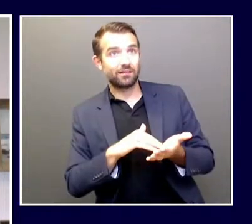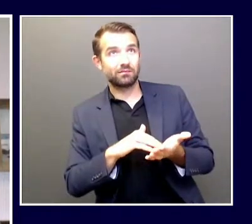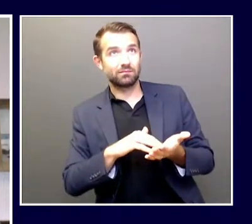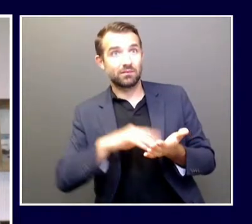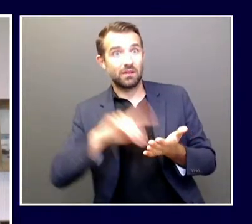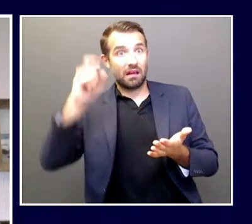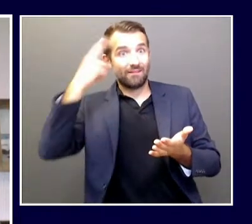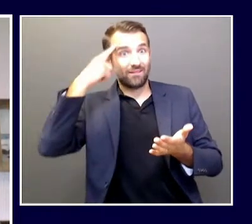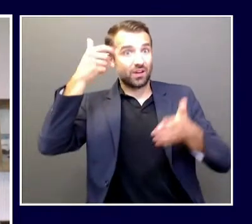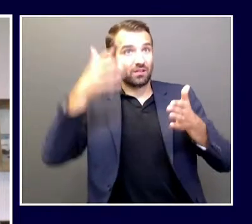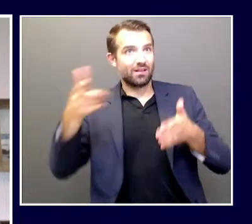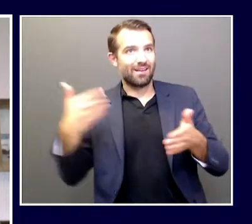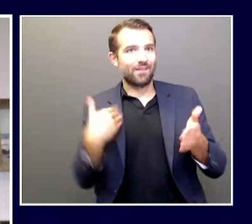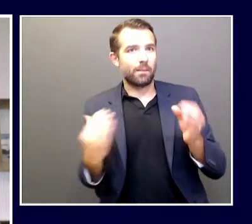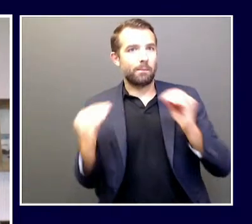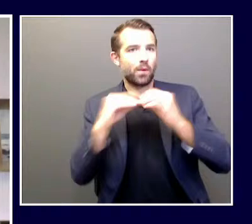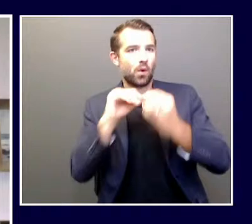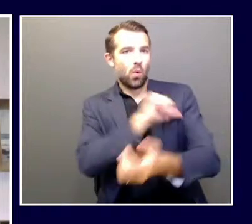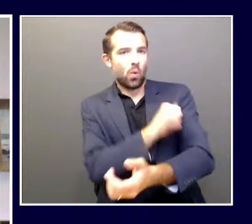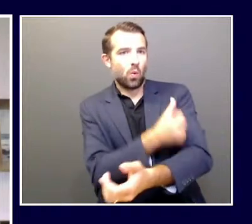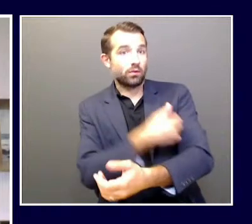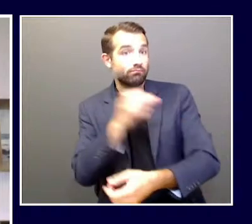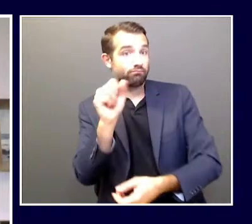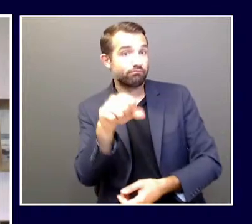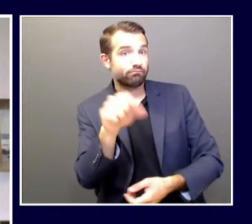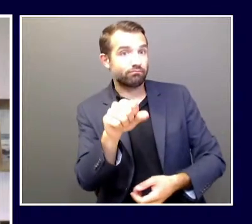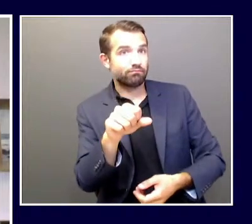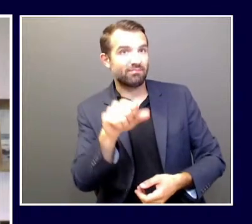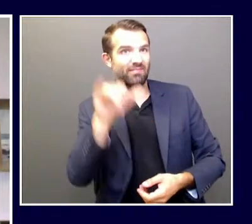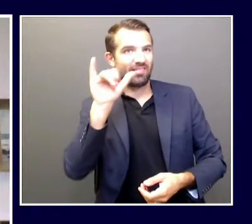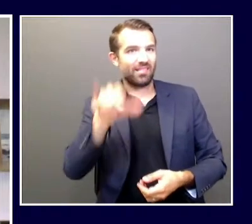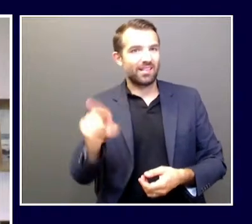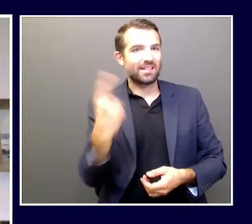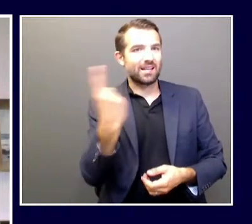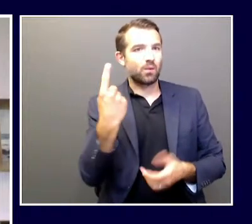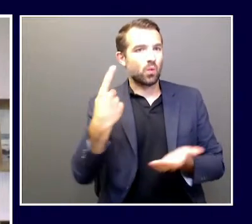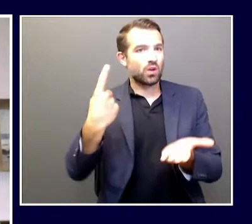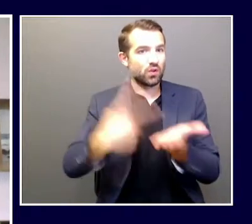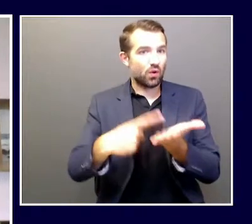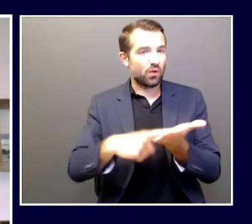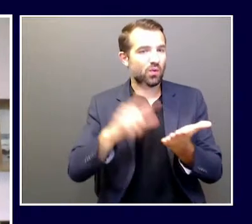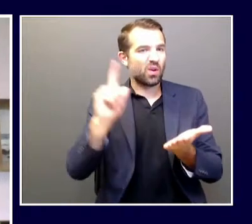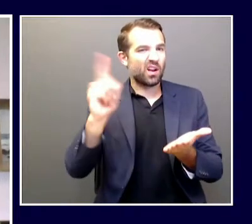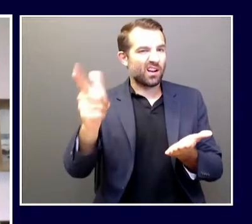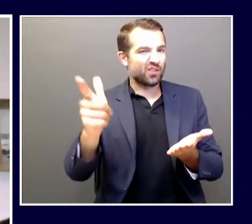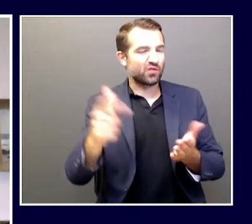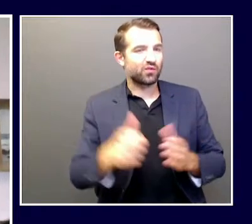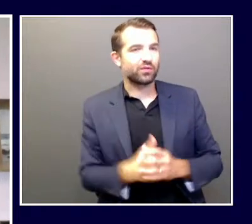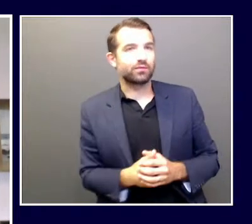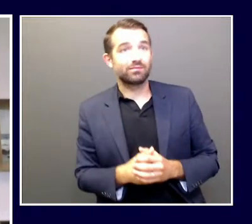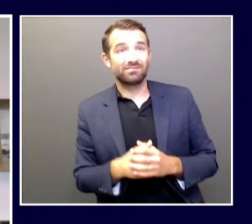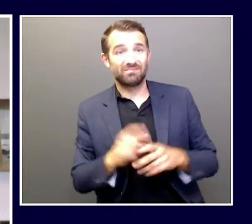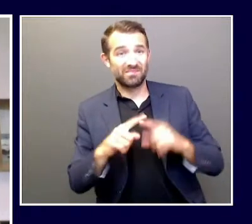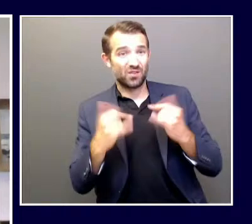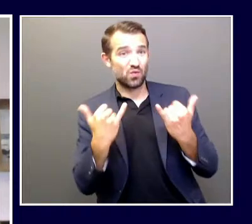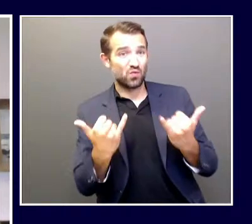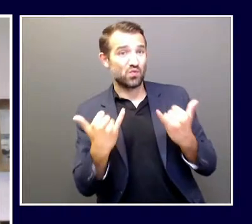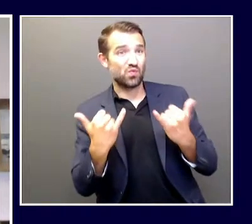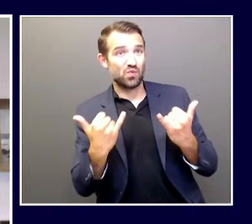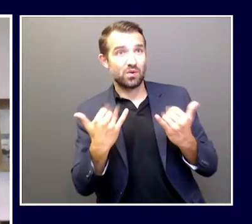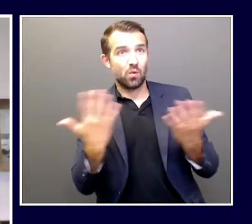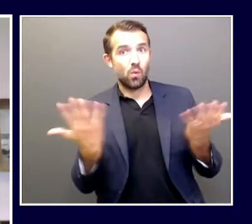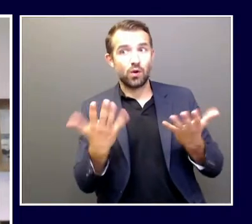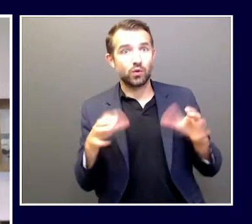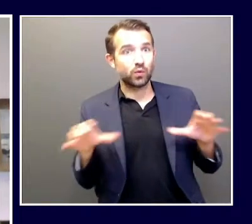that we are doing, the things that we need to do, can be done absent that. Let me give you a quick and concrete example. We needed to